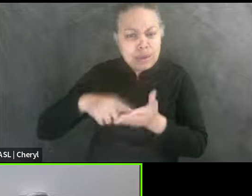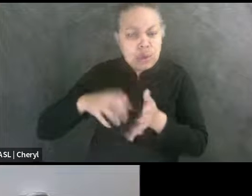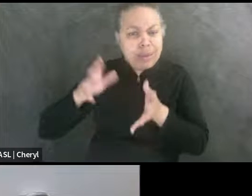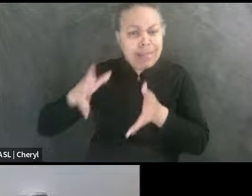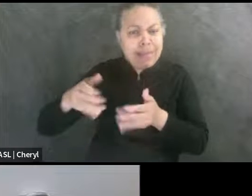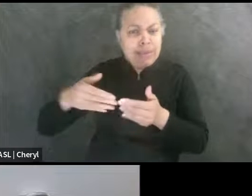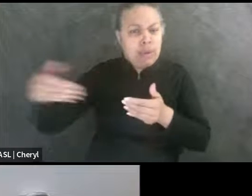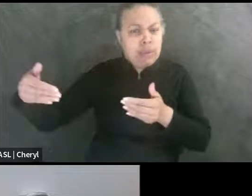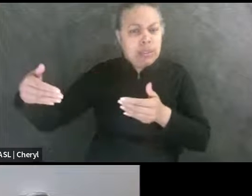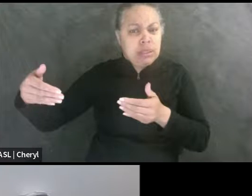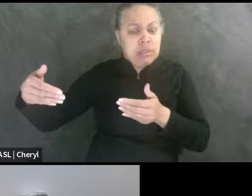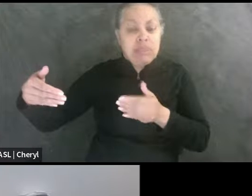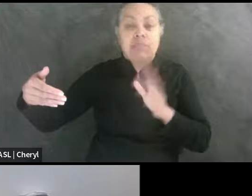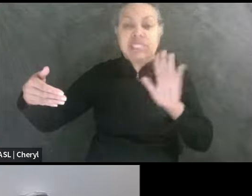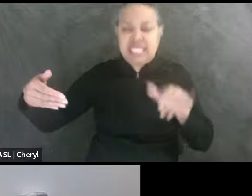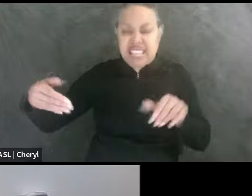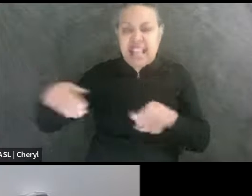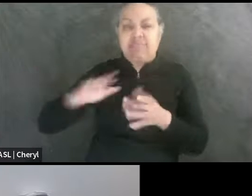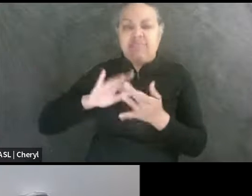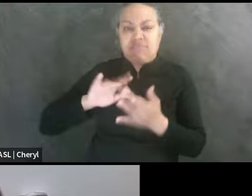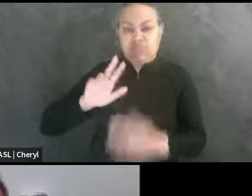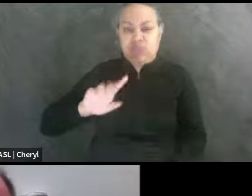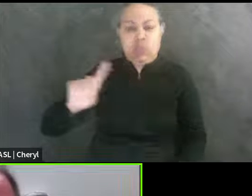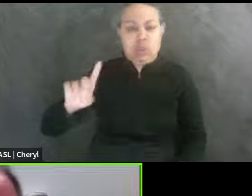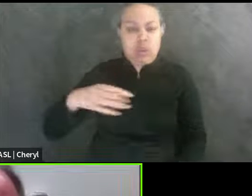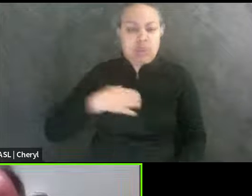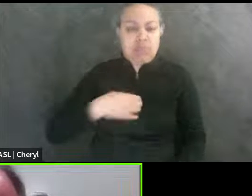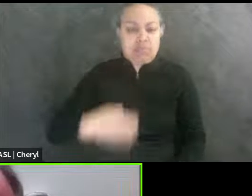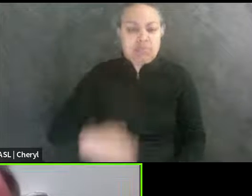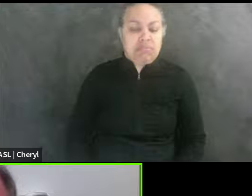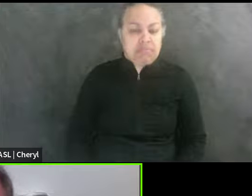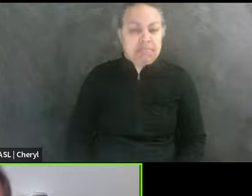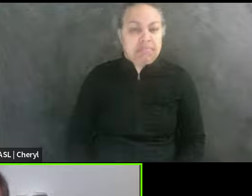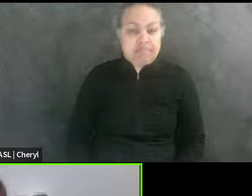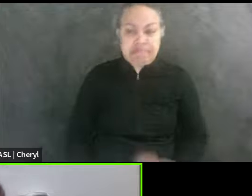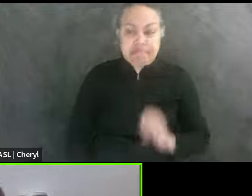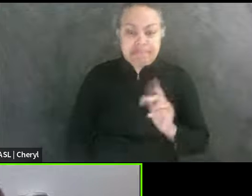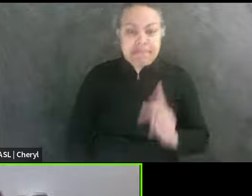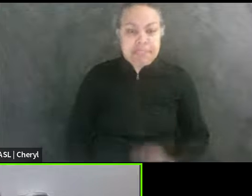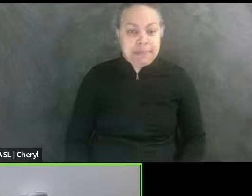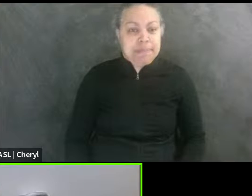thing. open. That's a 311 complaint. Okay.